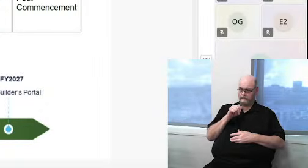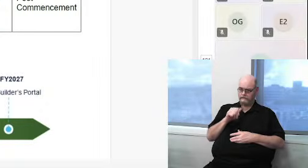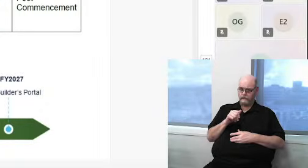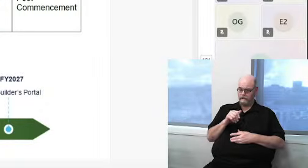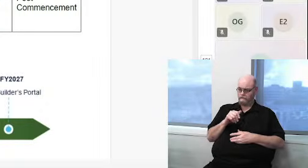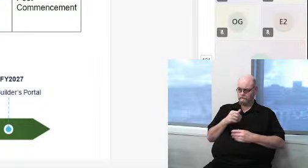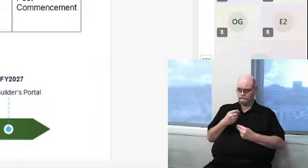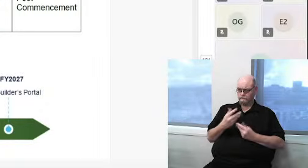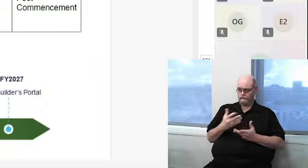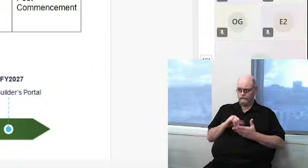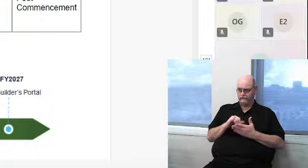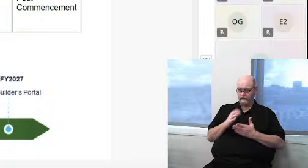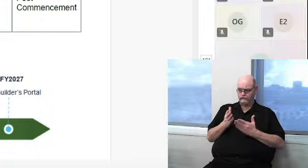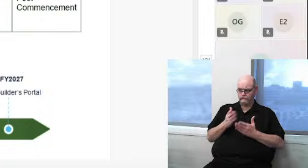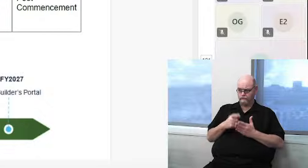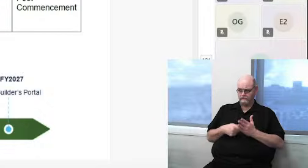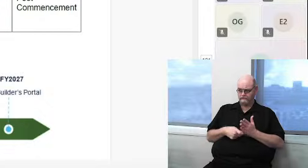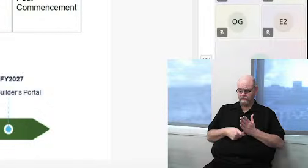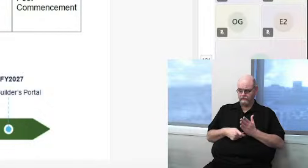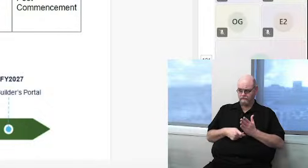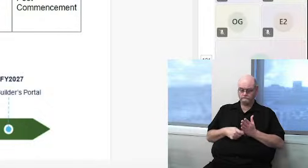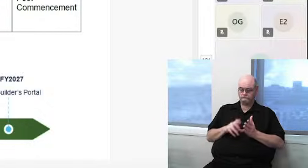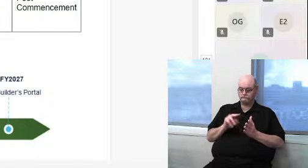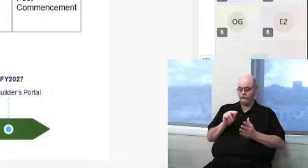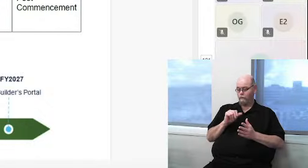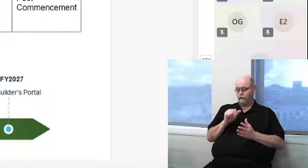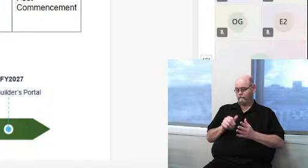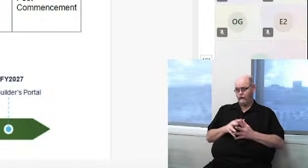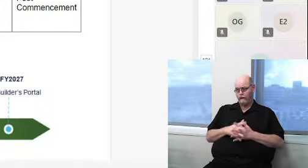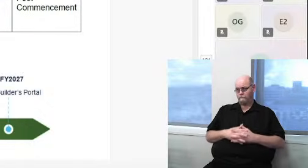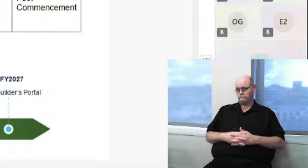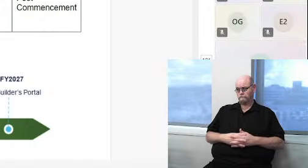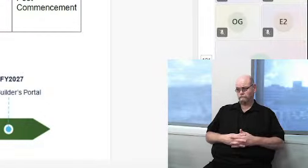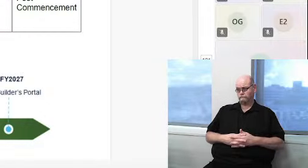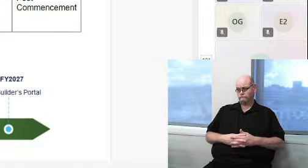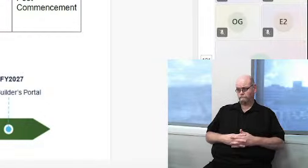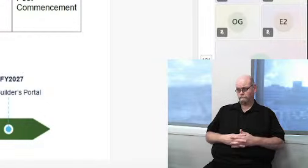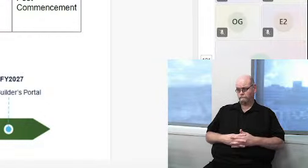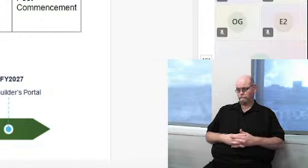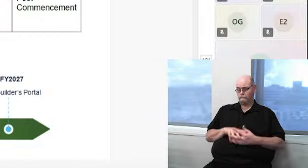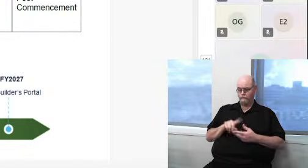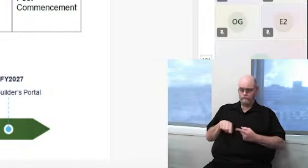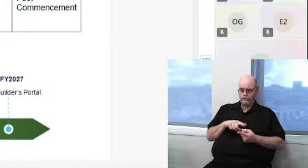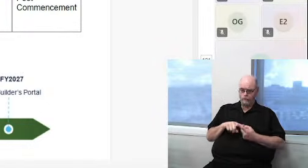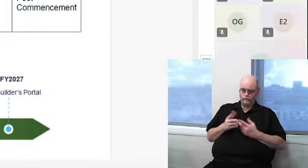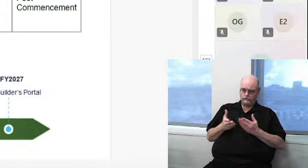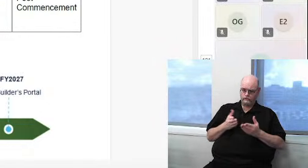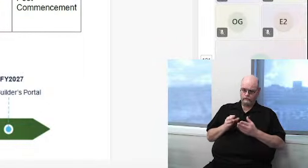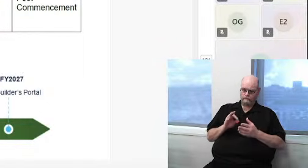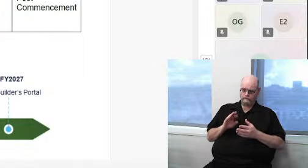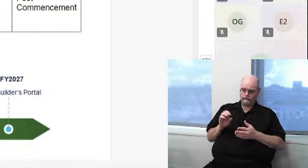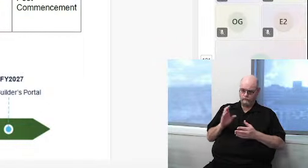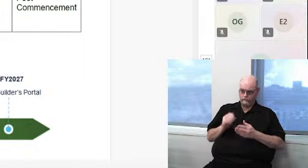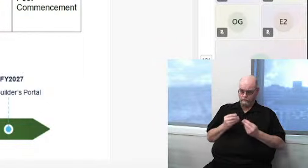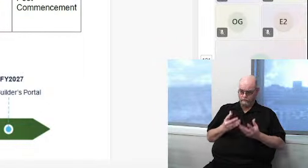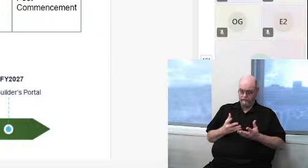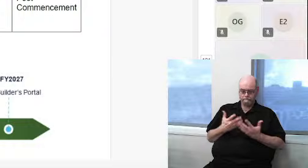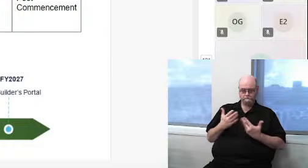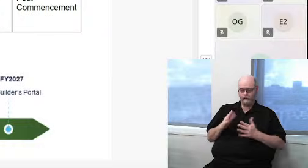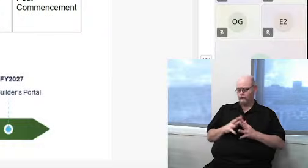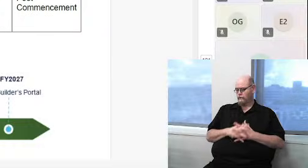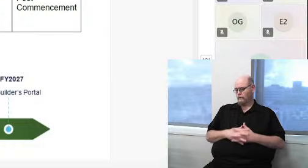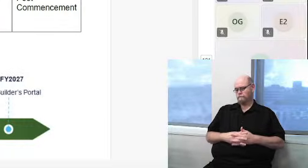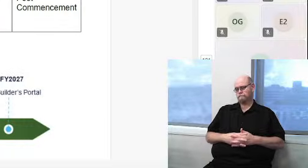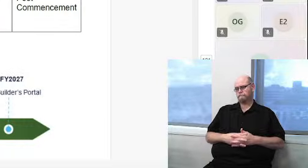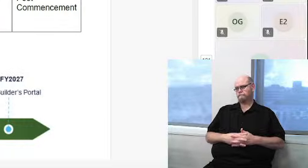implemented that service fee, right? I that I know of. No, we have not. That I know of. Do you know when that service fee will be implemented?